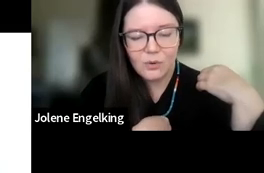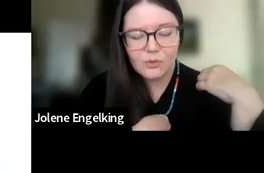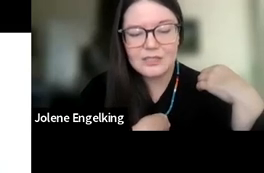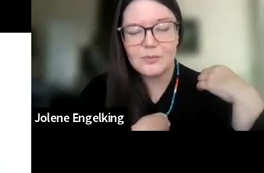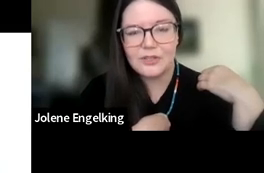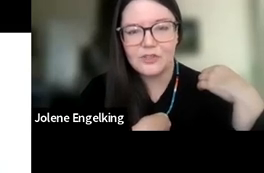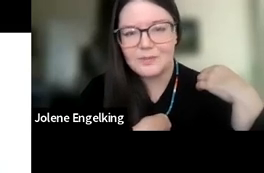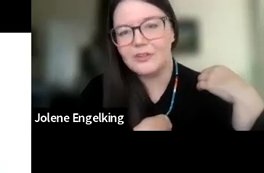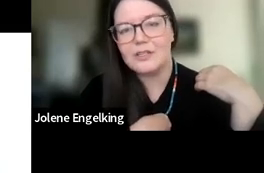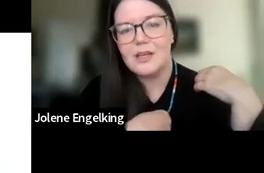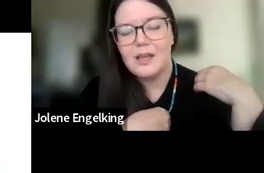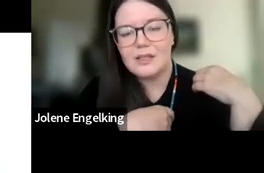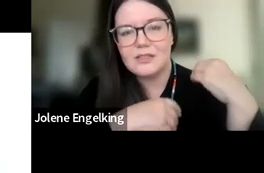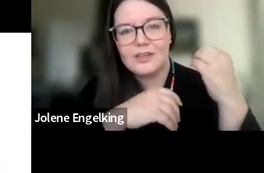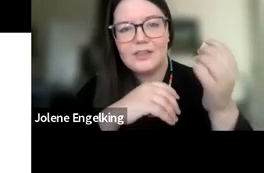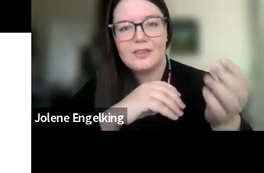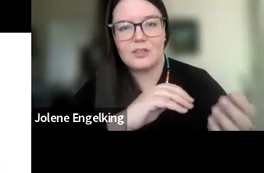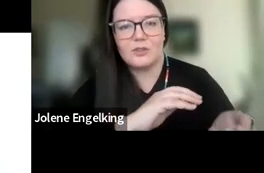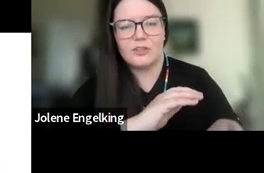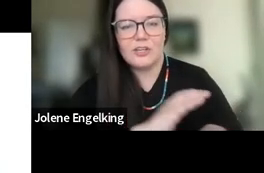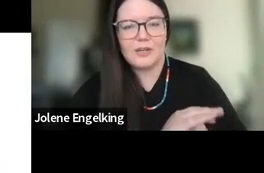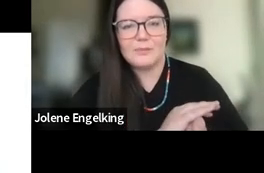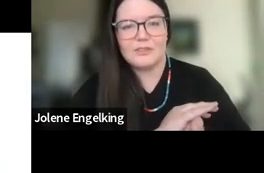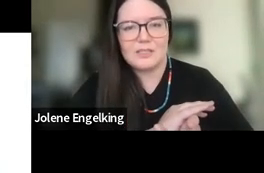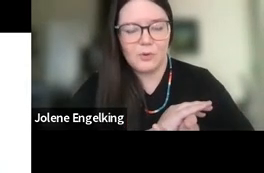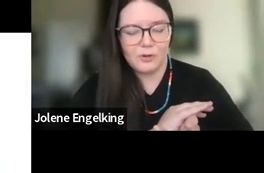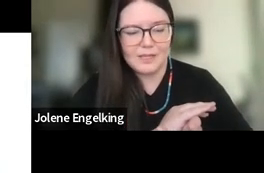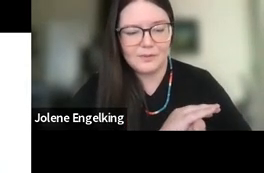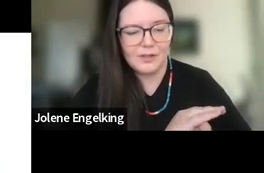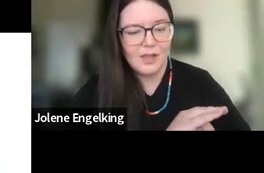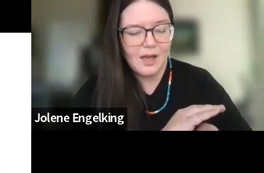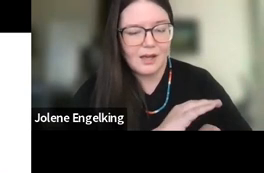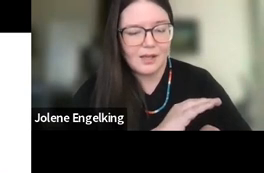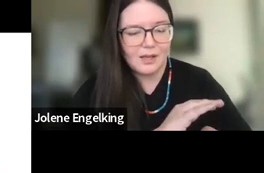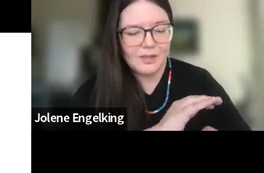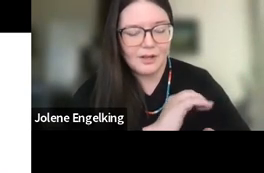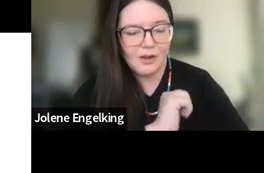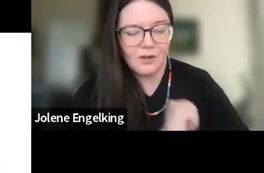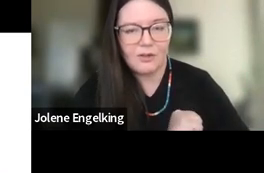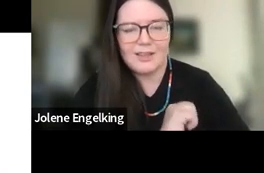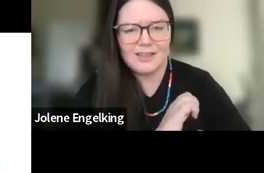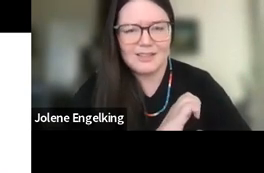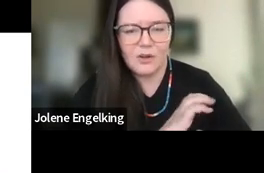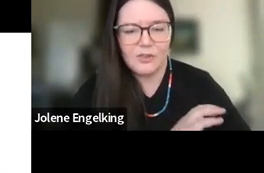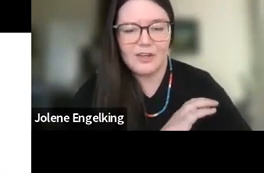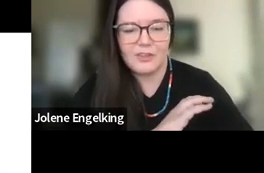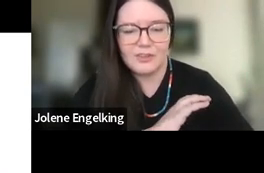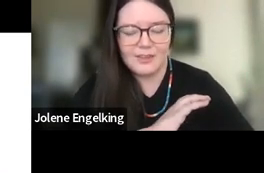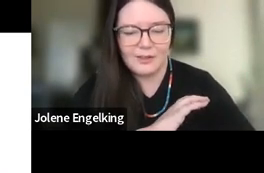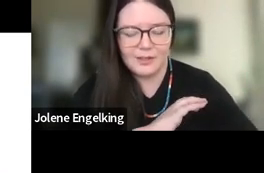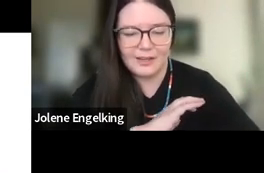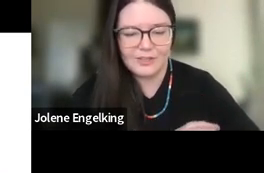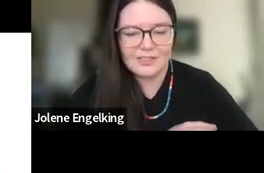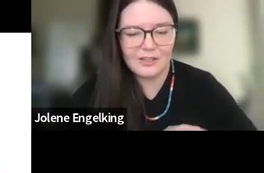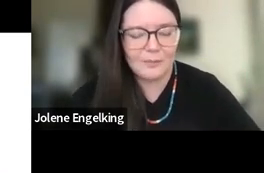it can hold deep within your spirit. And so I think that the earlier we're able to support people, it's all the better,